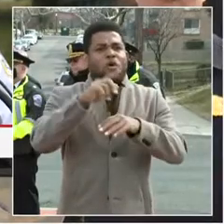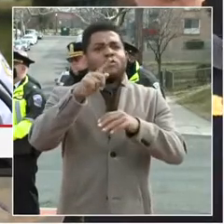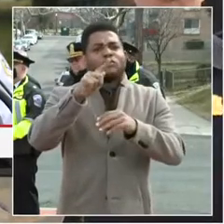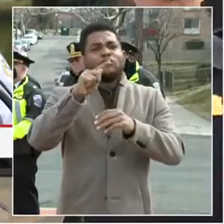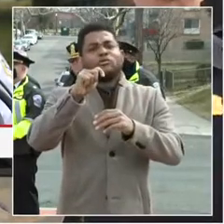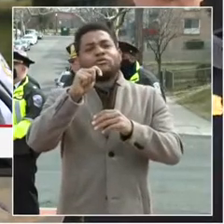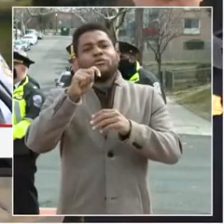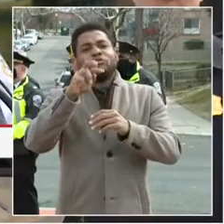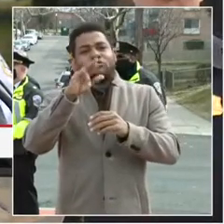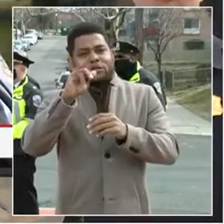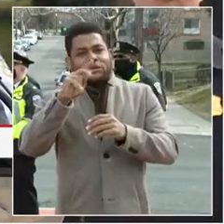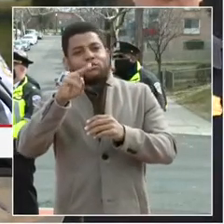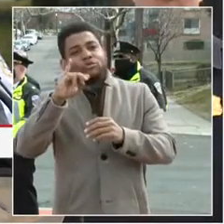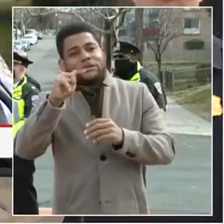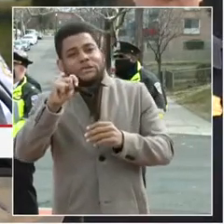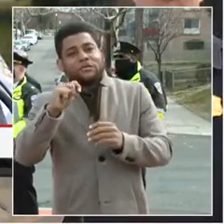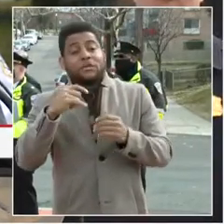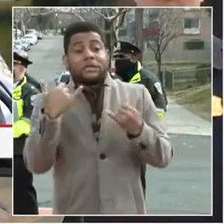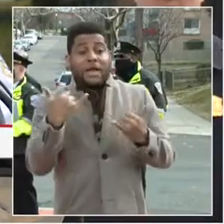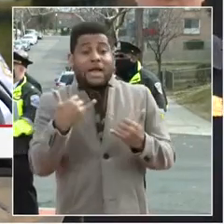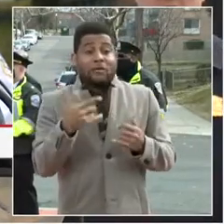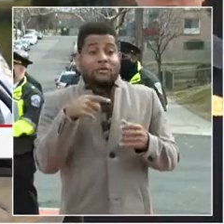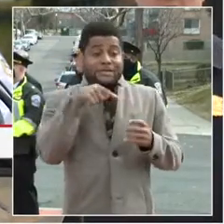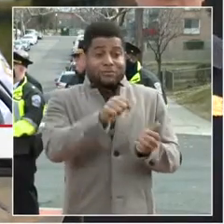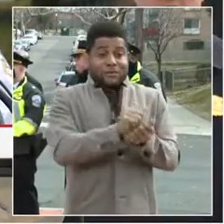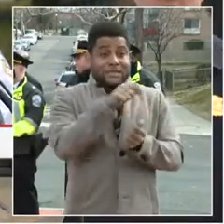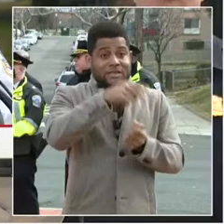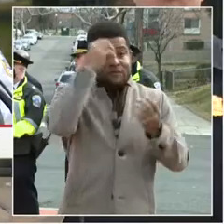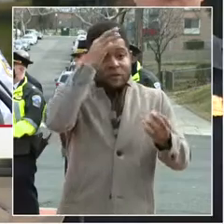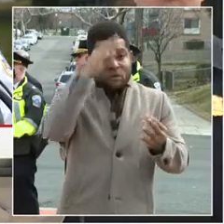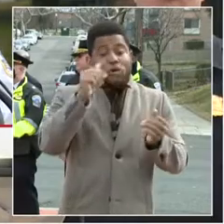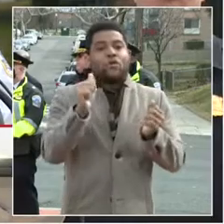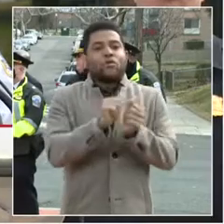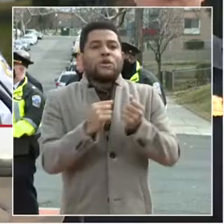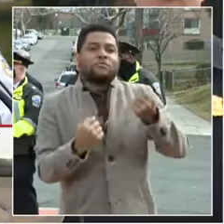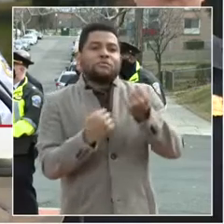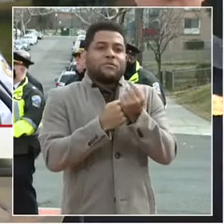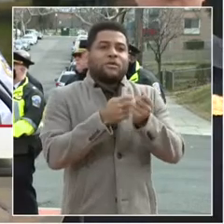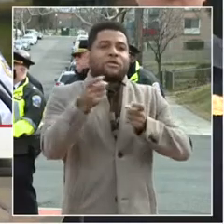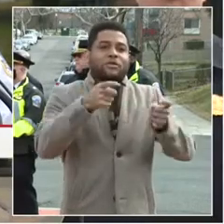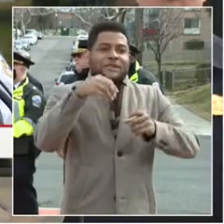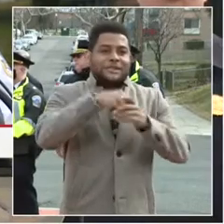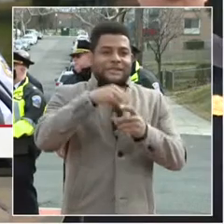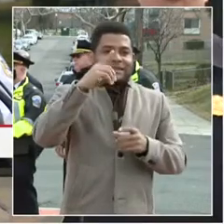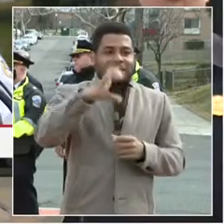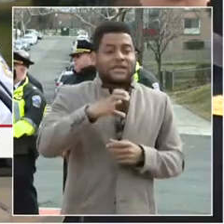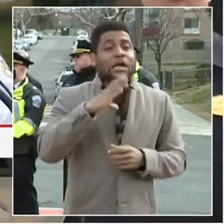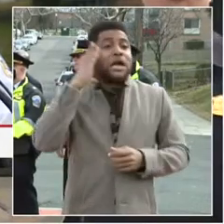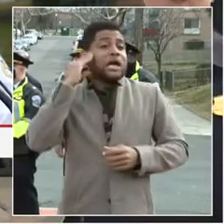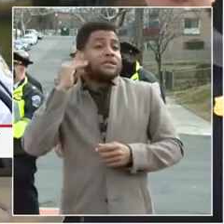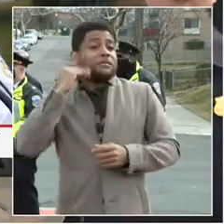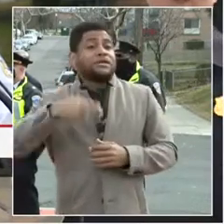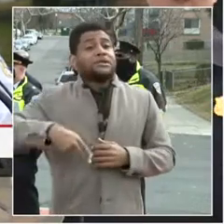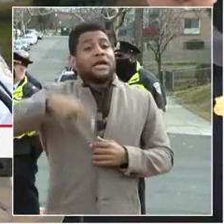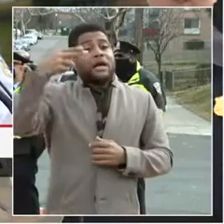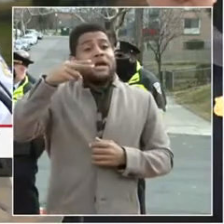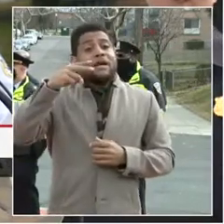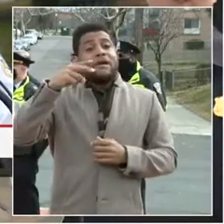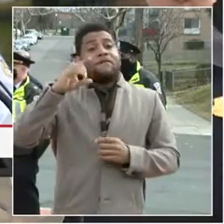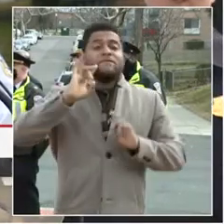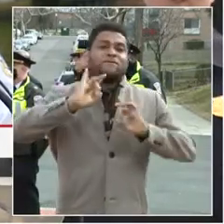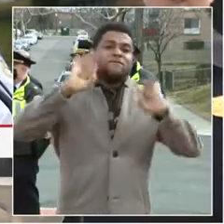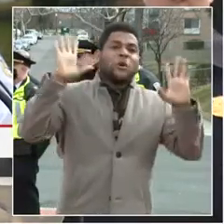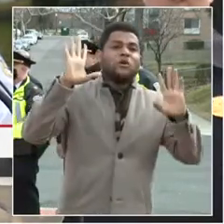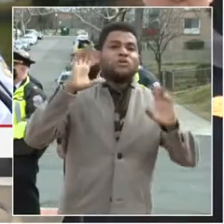to supplement the deployment of patrol districts in communities experiencing high violent crime throughout the